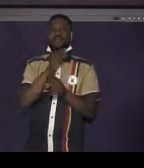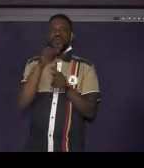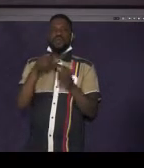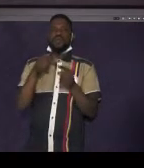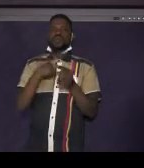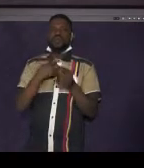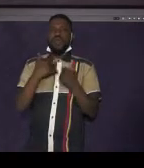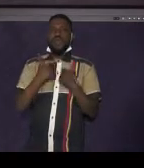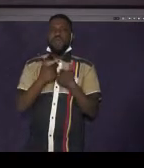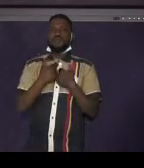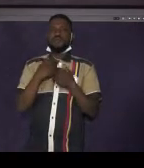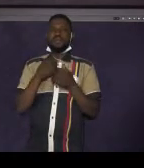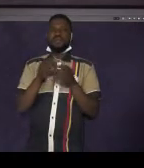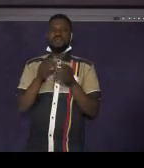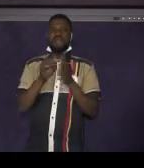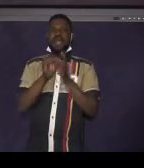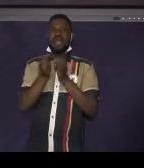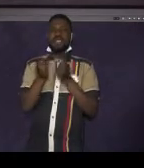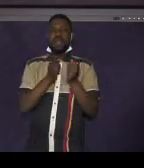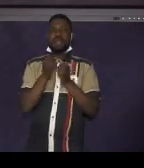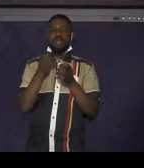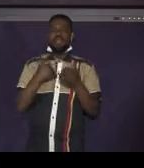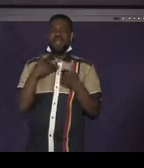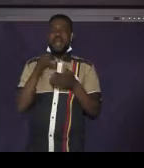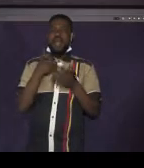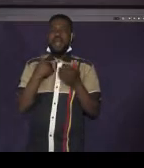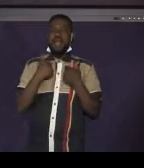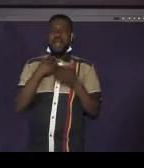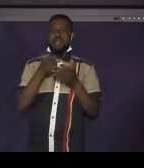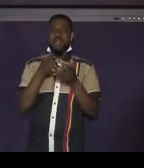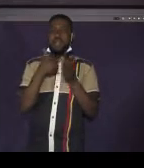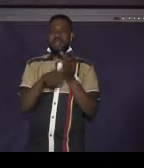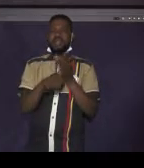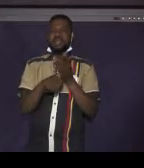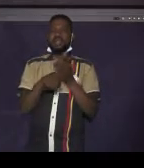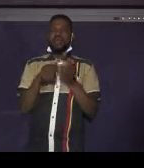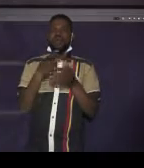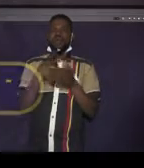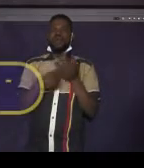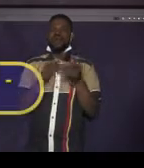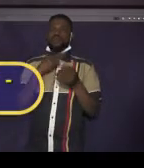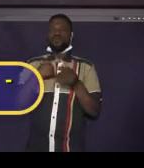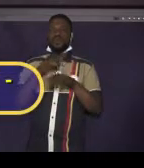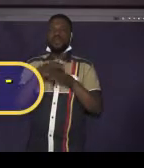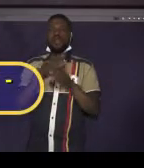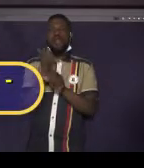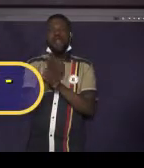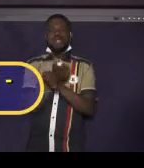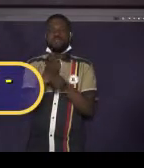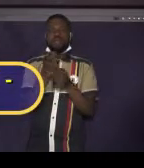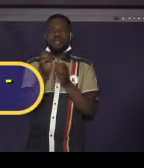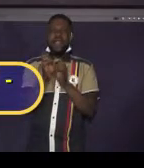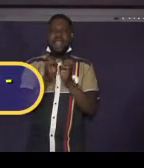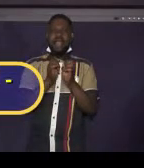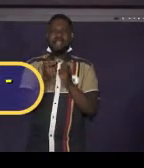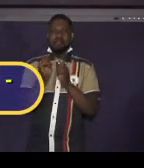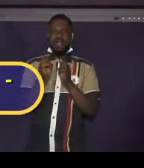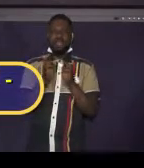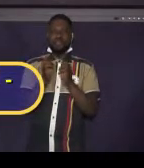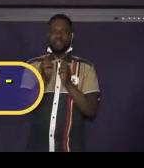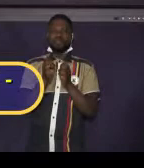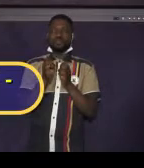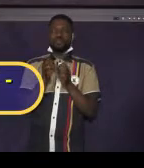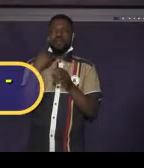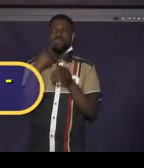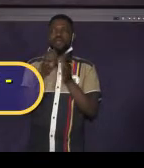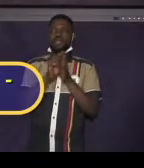expression that has a letter somewhere, it is what we call an algebraic expression. Algebraic